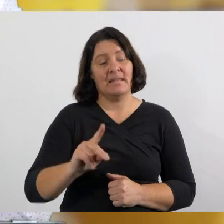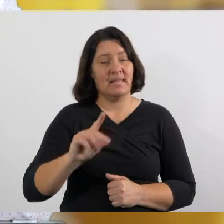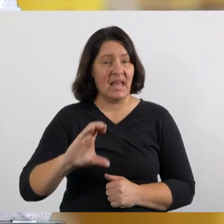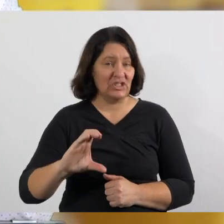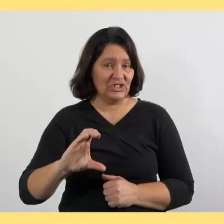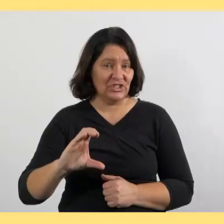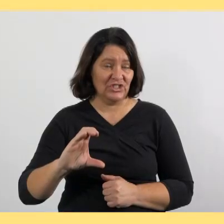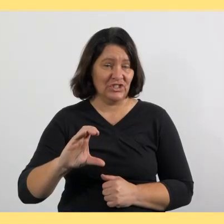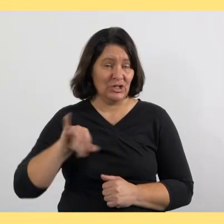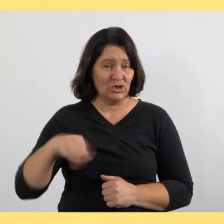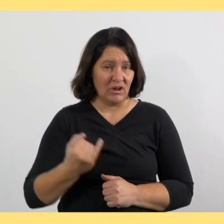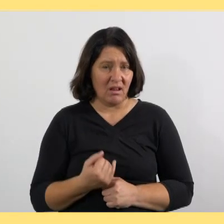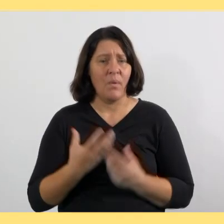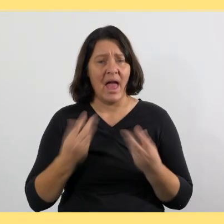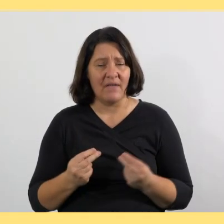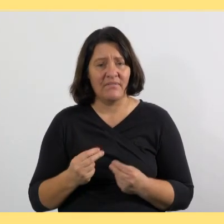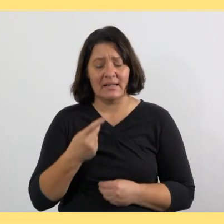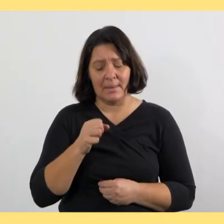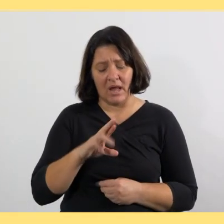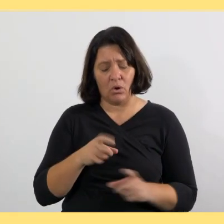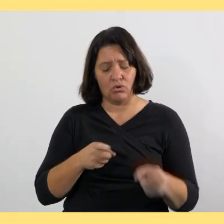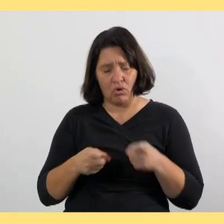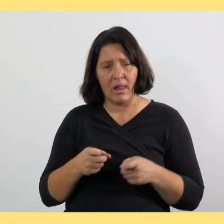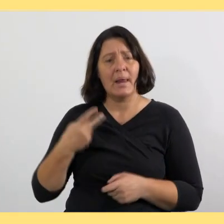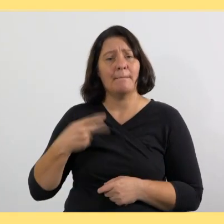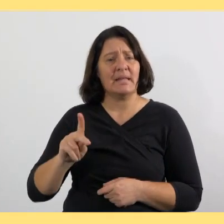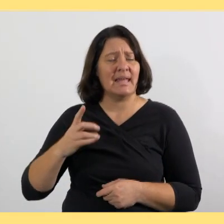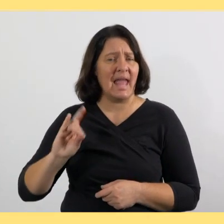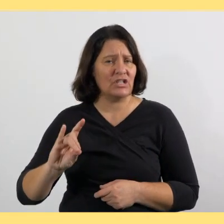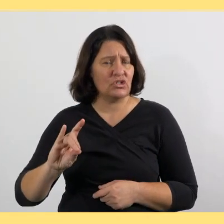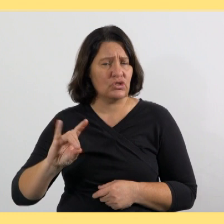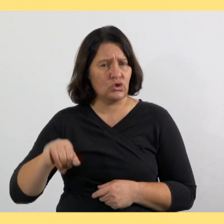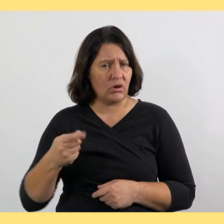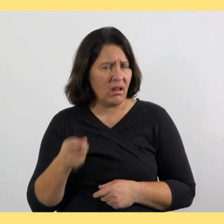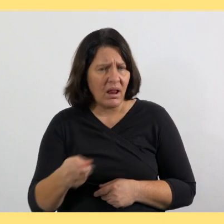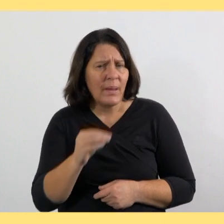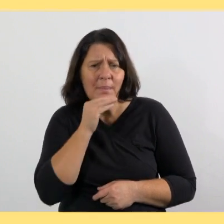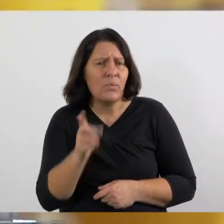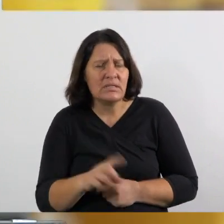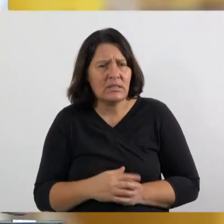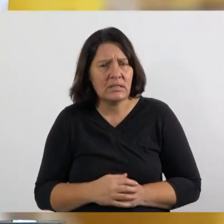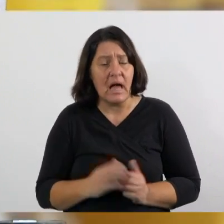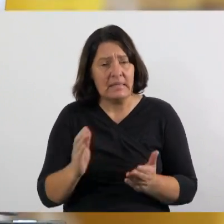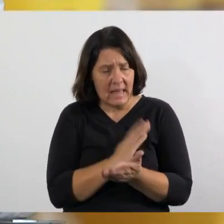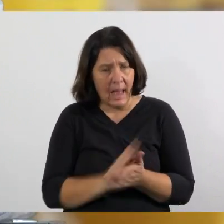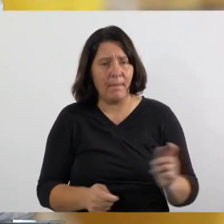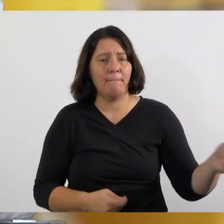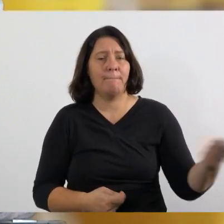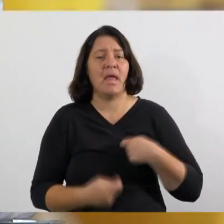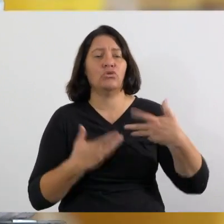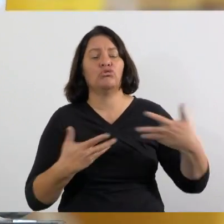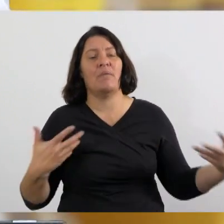journal. The moment we have debtors control in the petty cash journal, what it means is some debtors